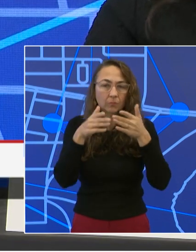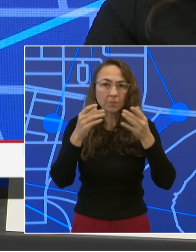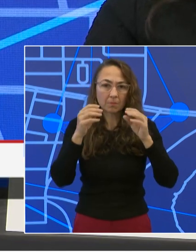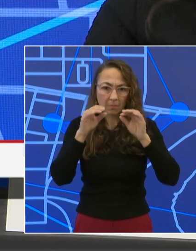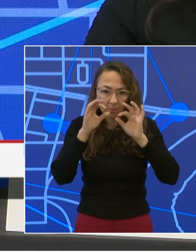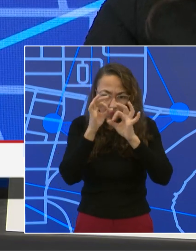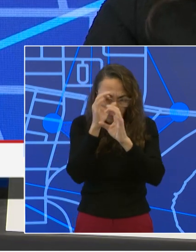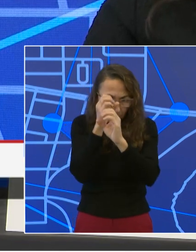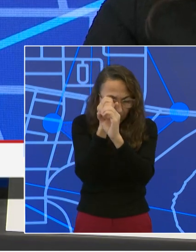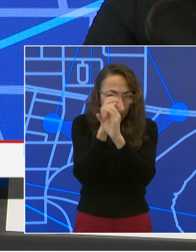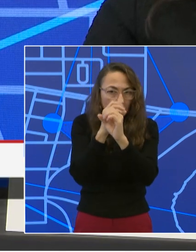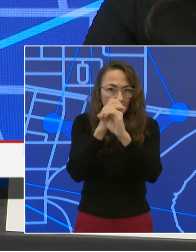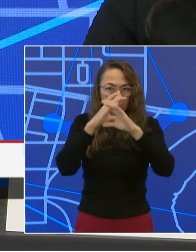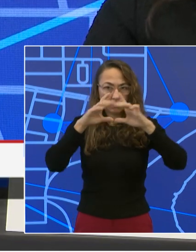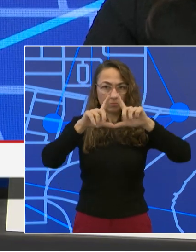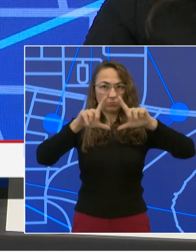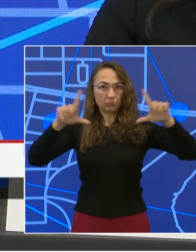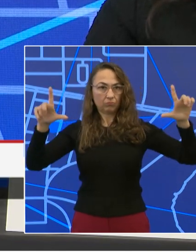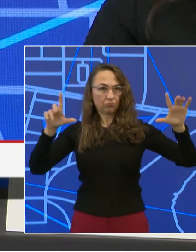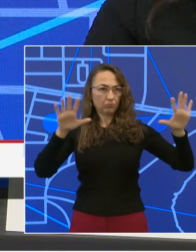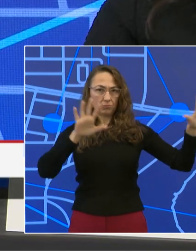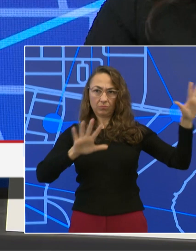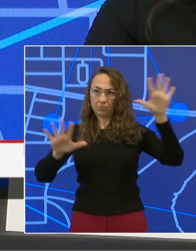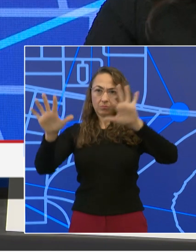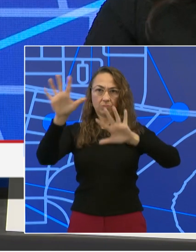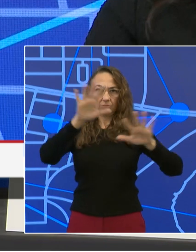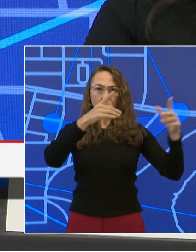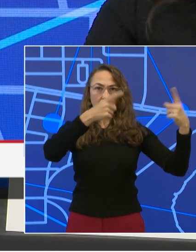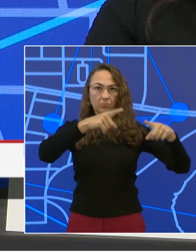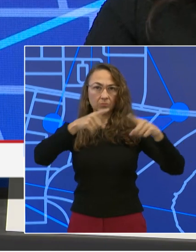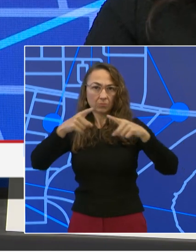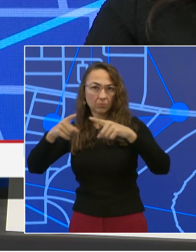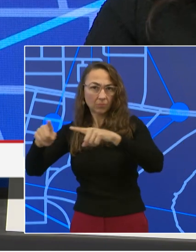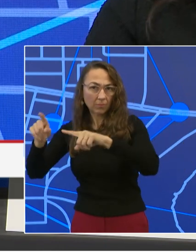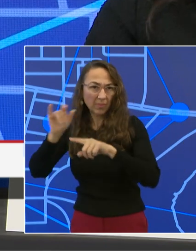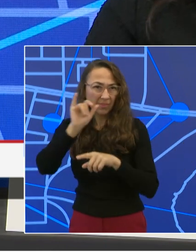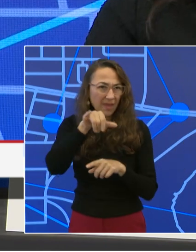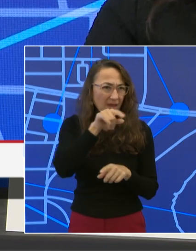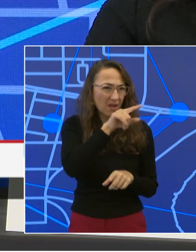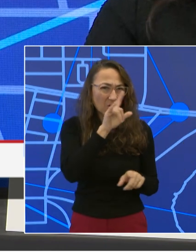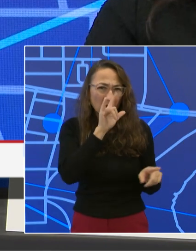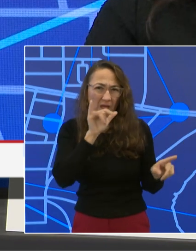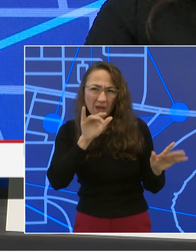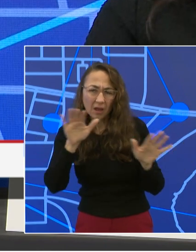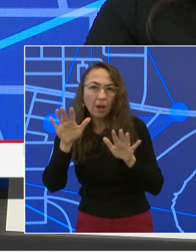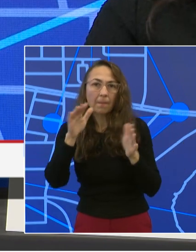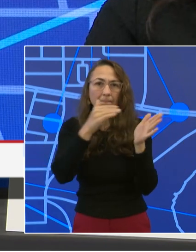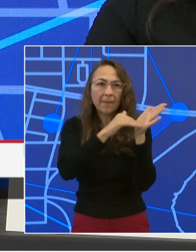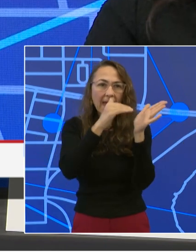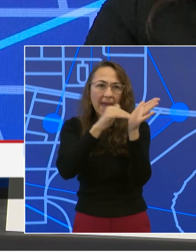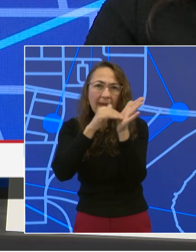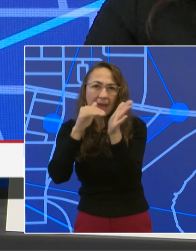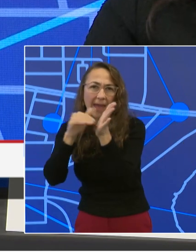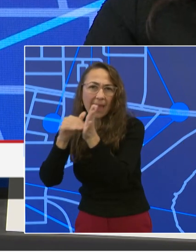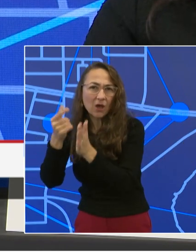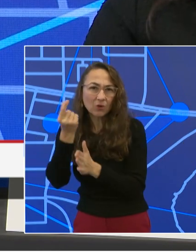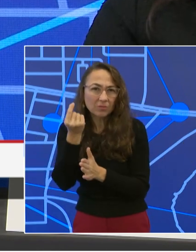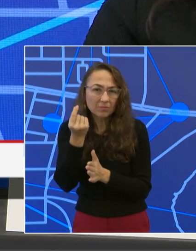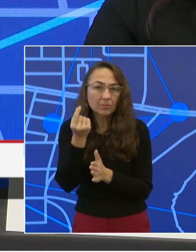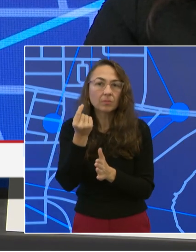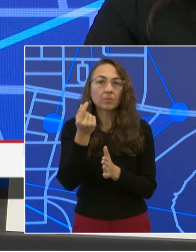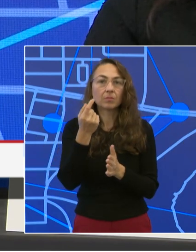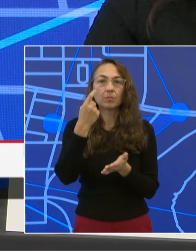trends that were occurring and some of the pattern offenses that we continued to see. I also noted that I needed to